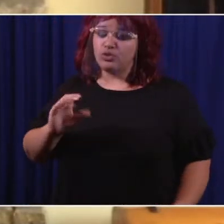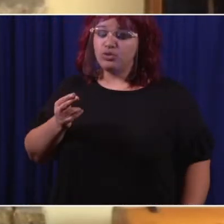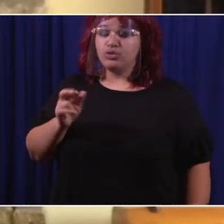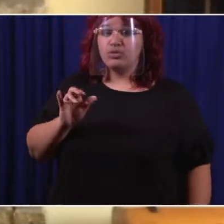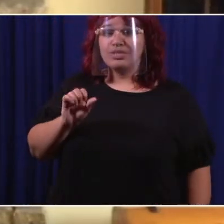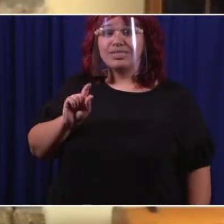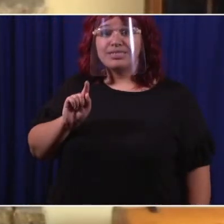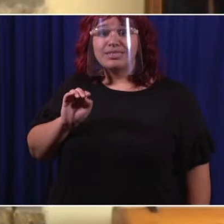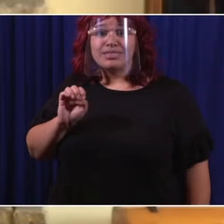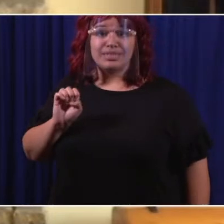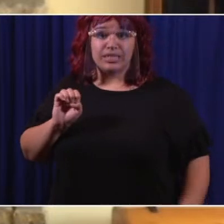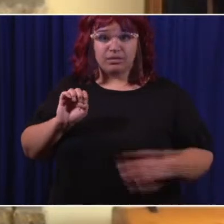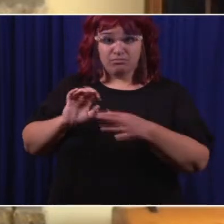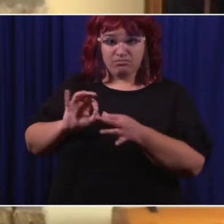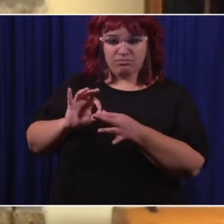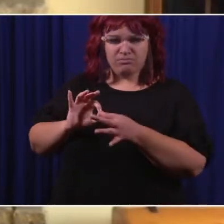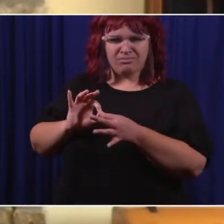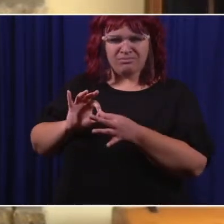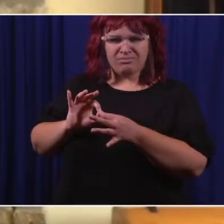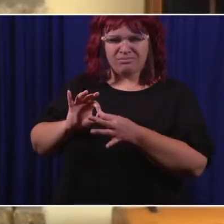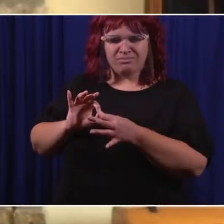kind of made him a little bit